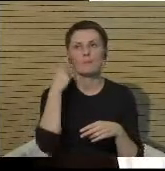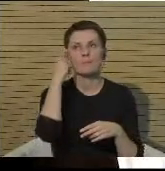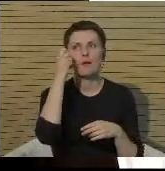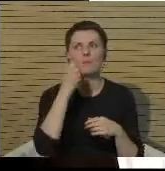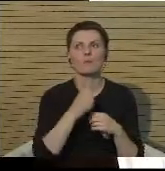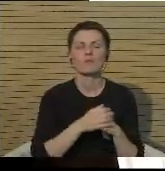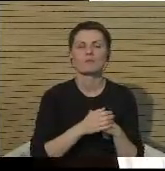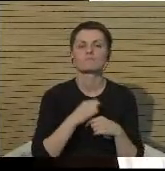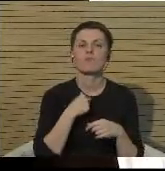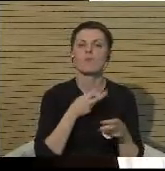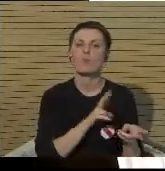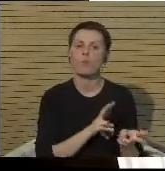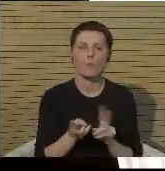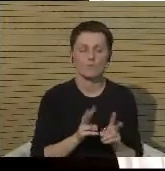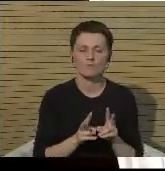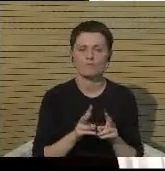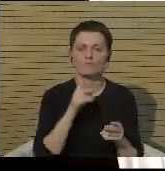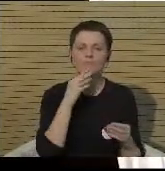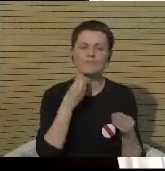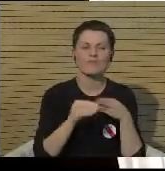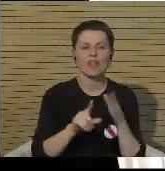I felt really discouraged, and